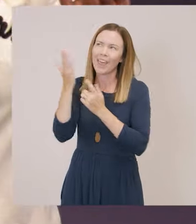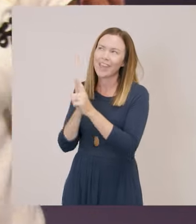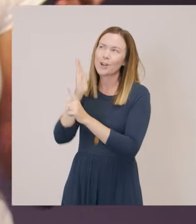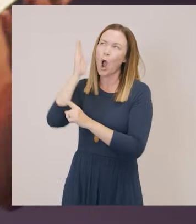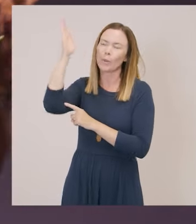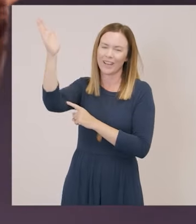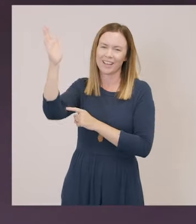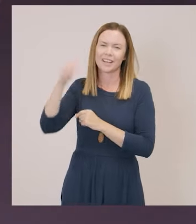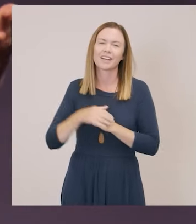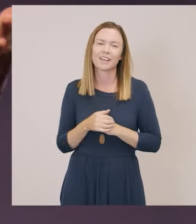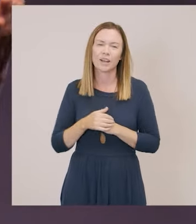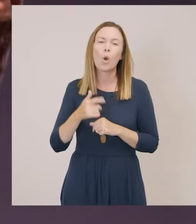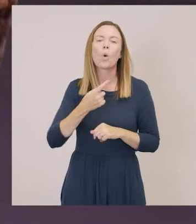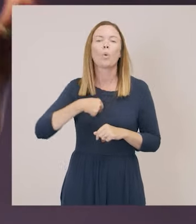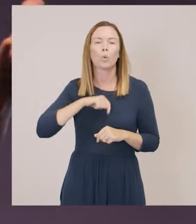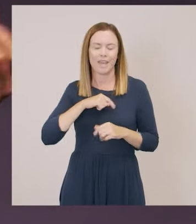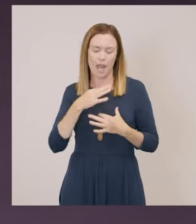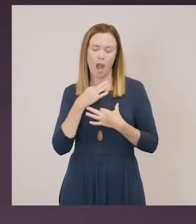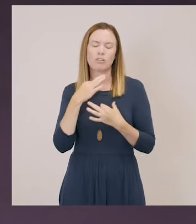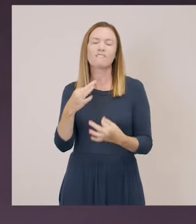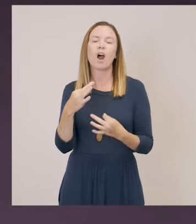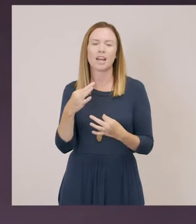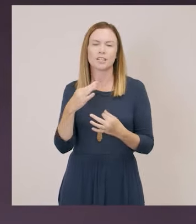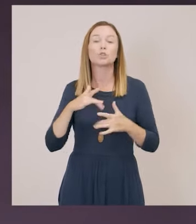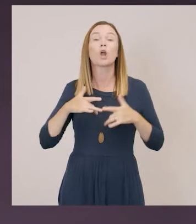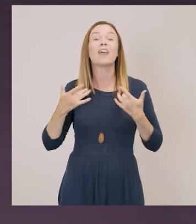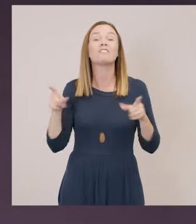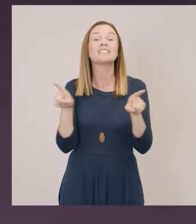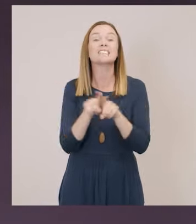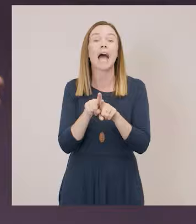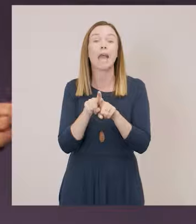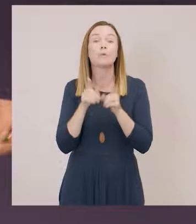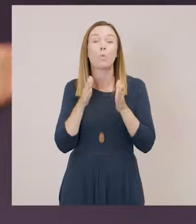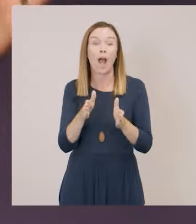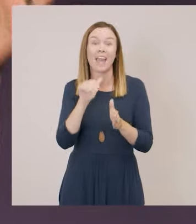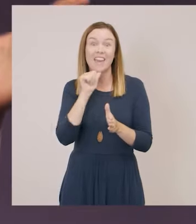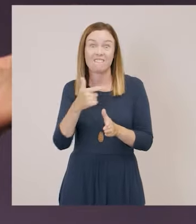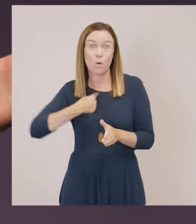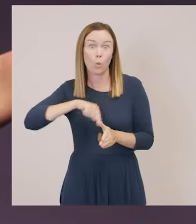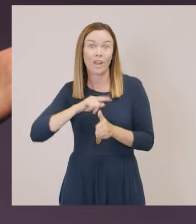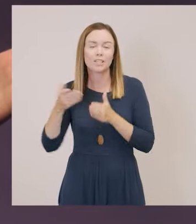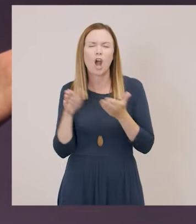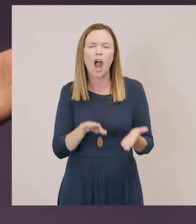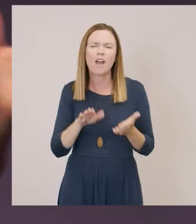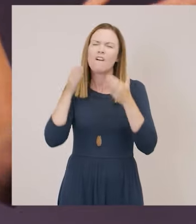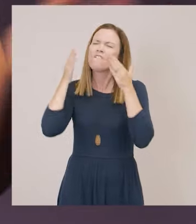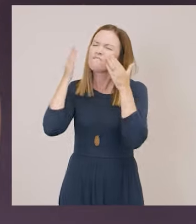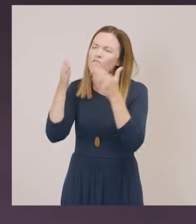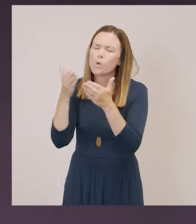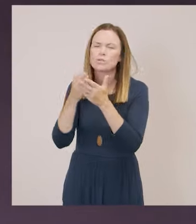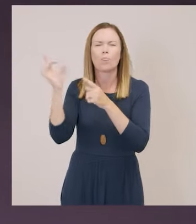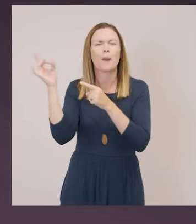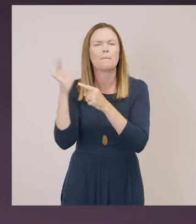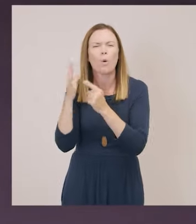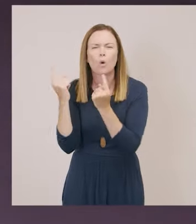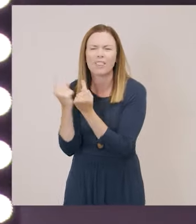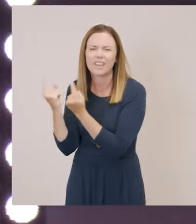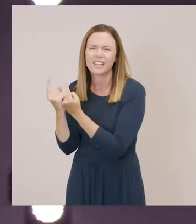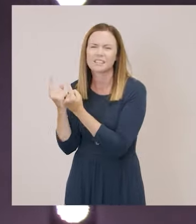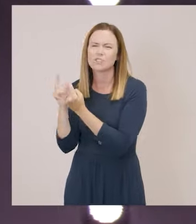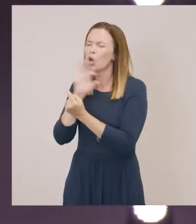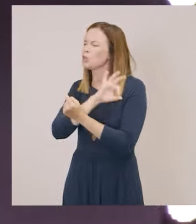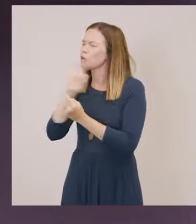We're invited to live like we're dying as Christians, to focus on the important stuff, to not get taken out by